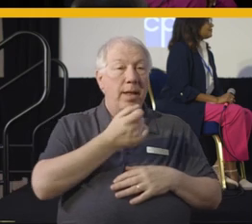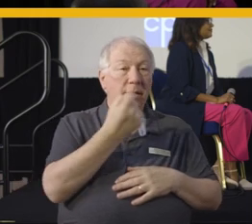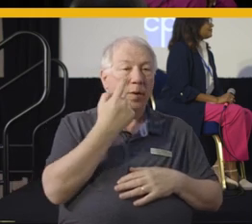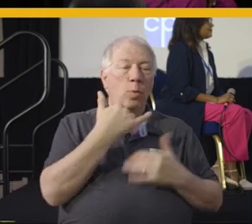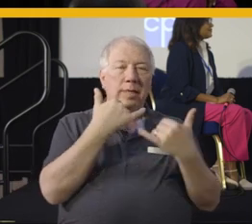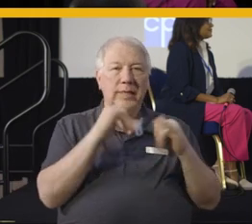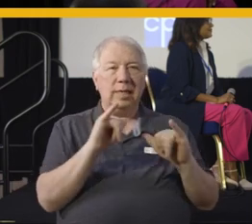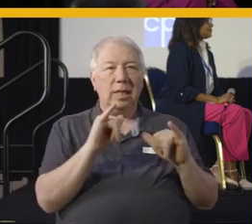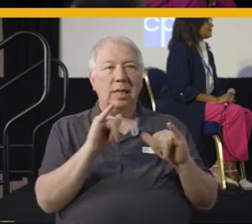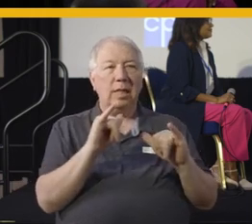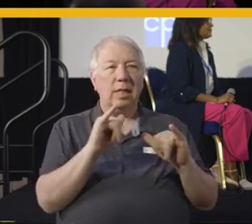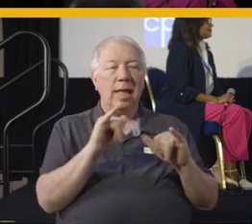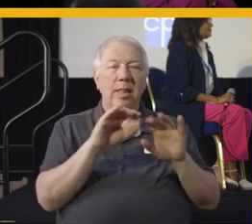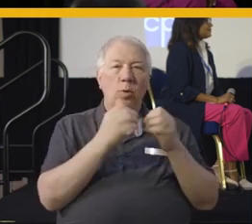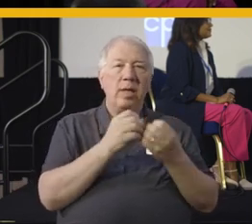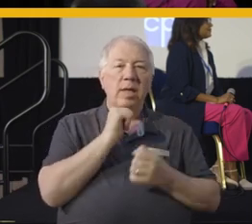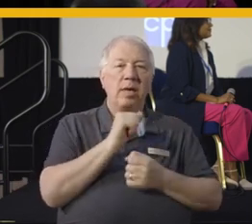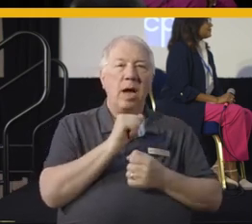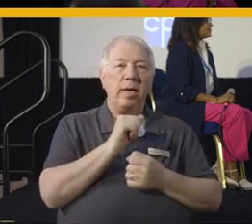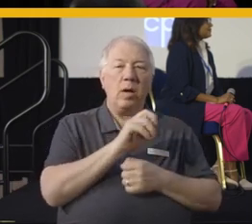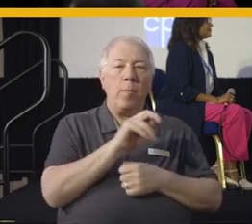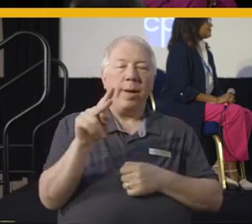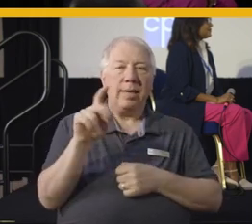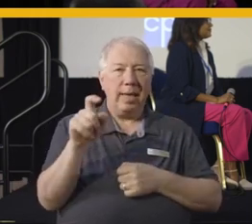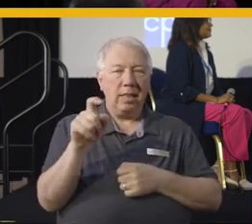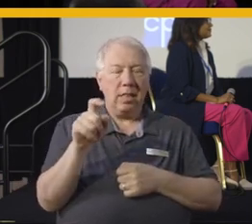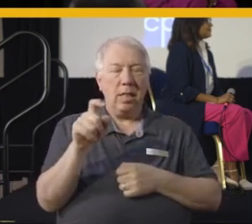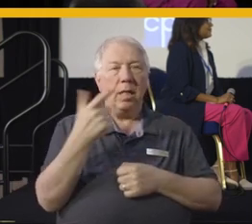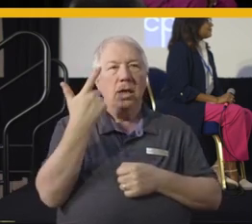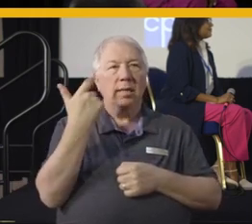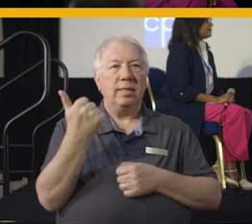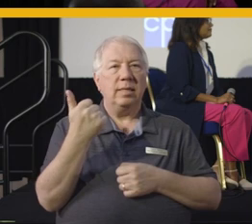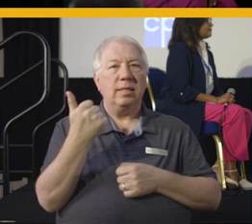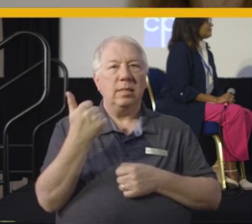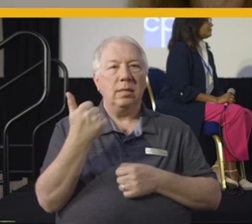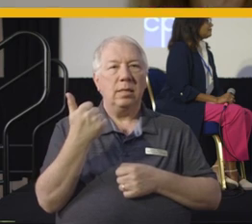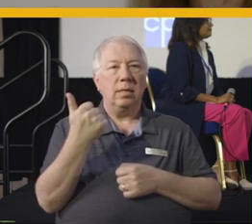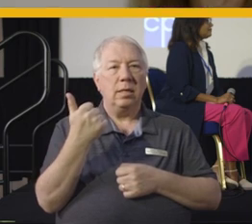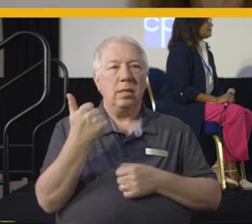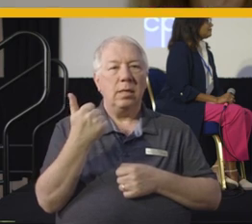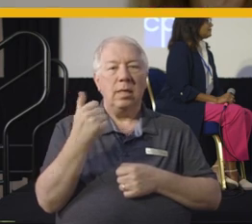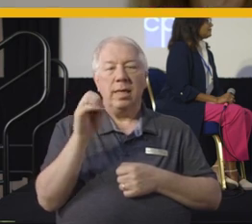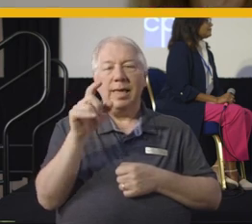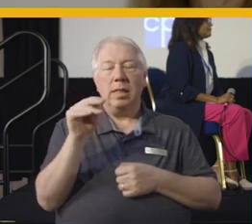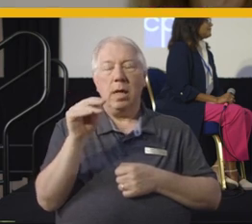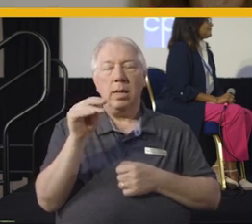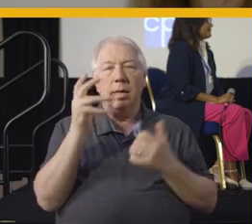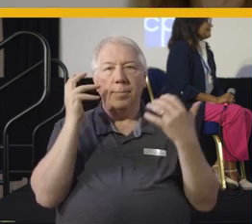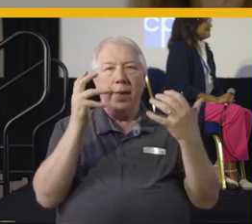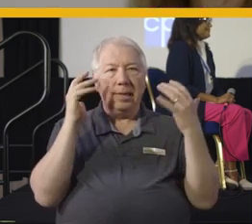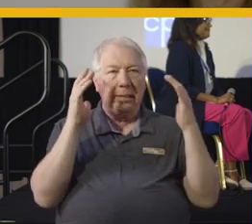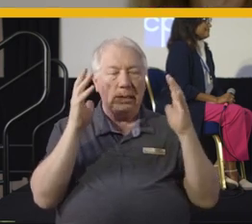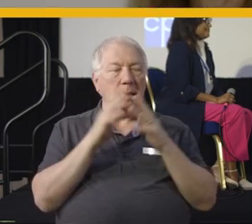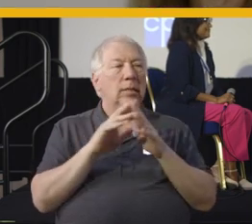is we have still, as an organization, not returned to X since the Elon madness has